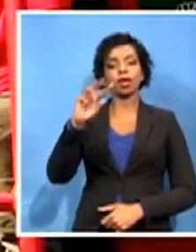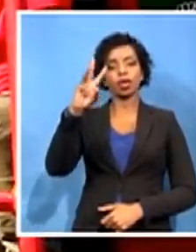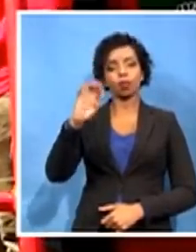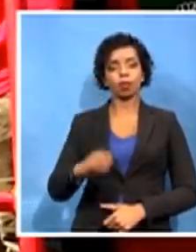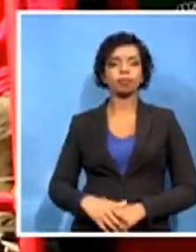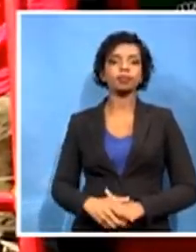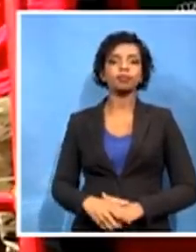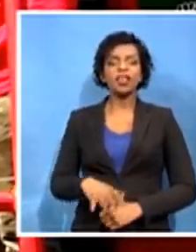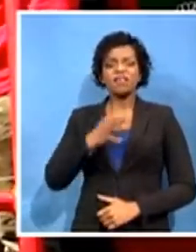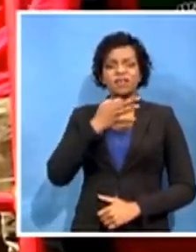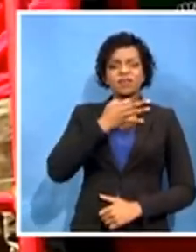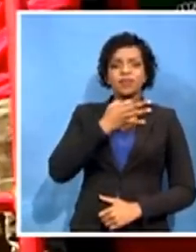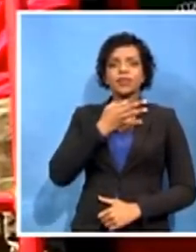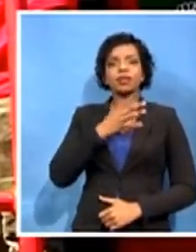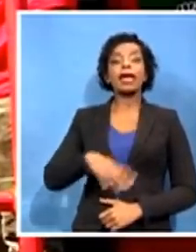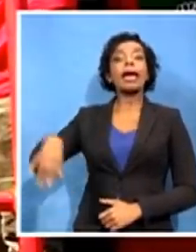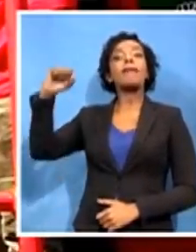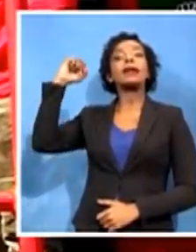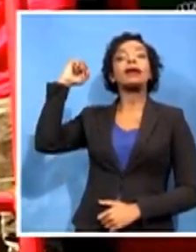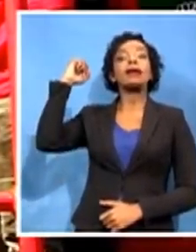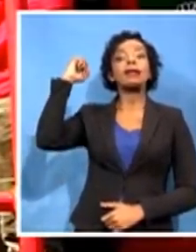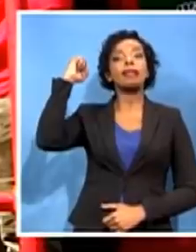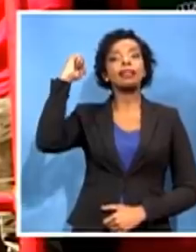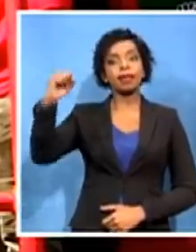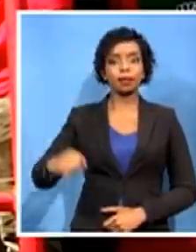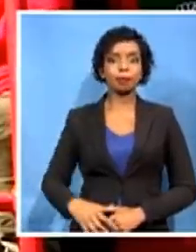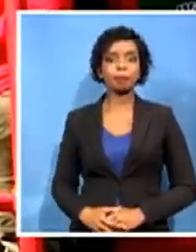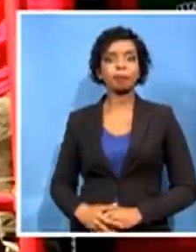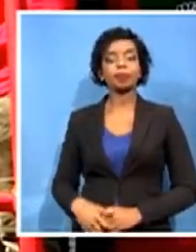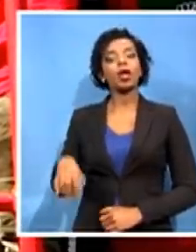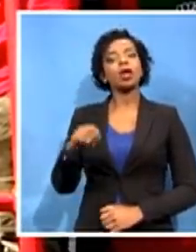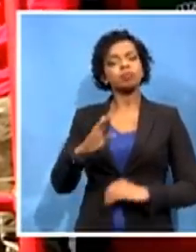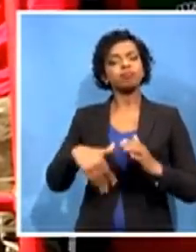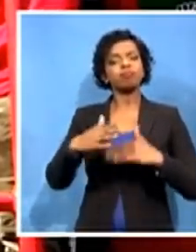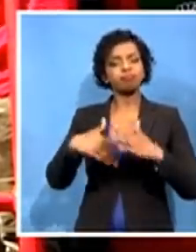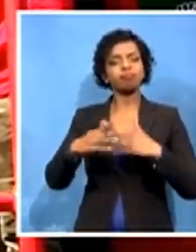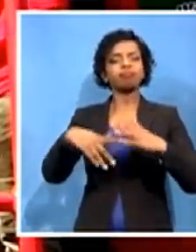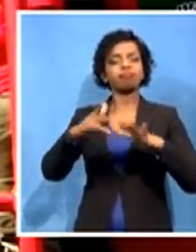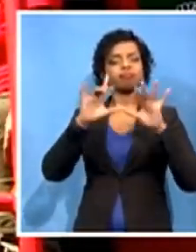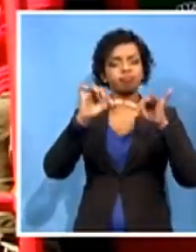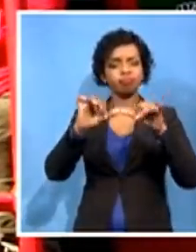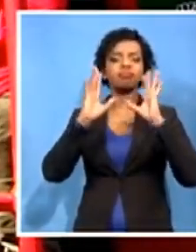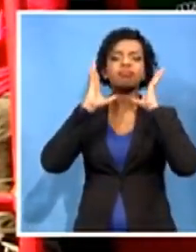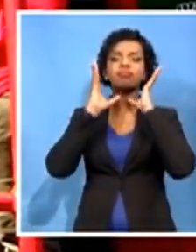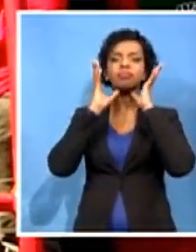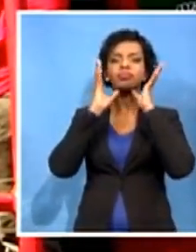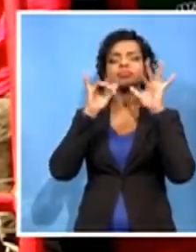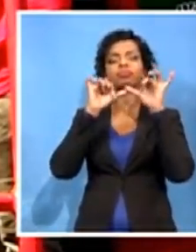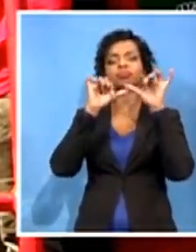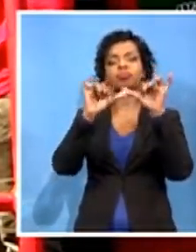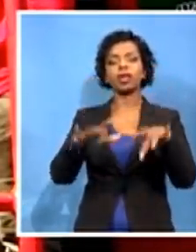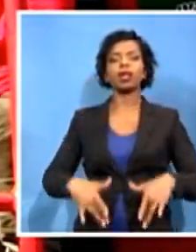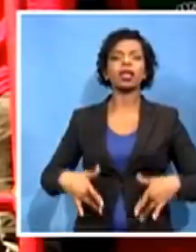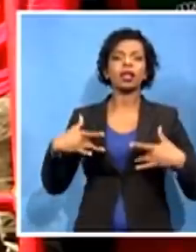Amanda! Long live, Commander-in-Chief, long live! Phansi namabhunu